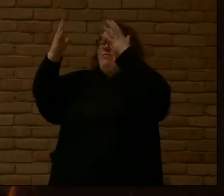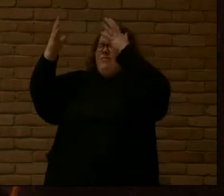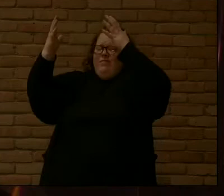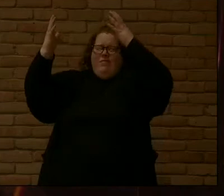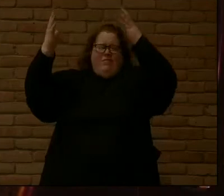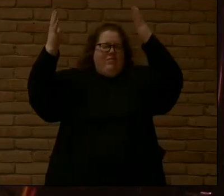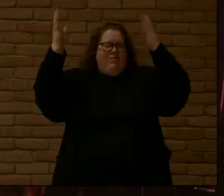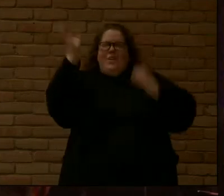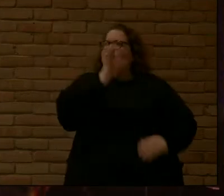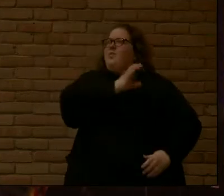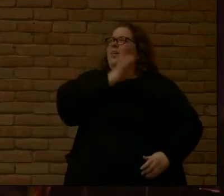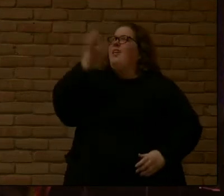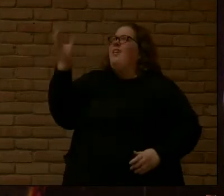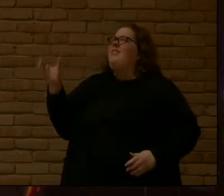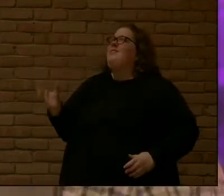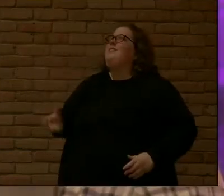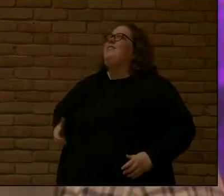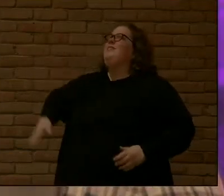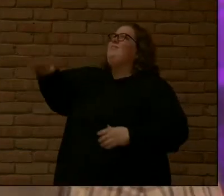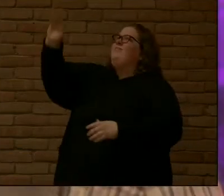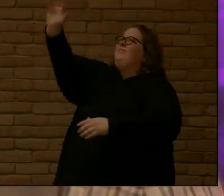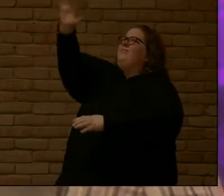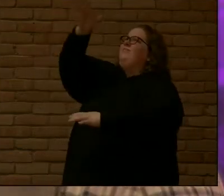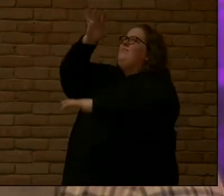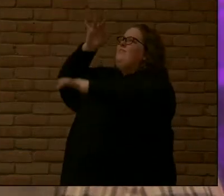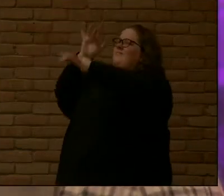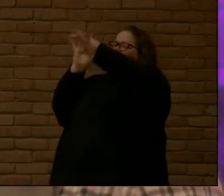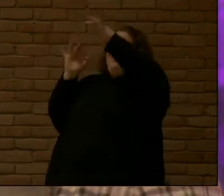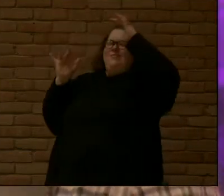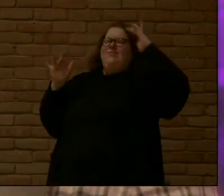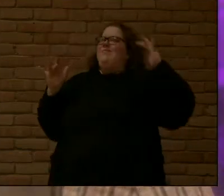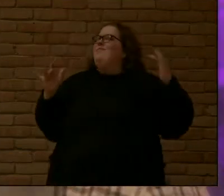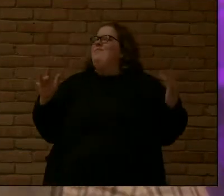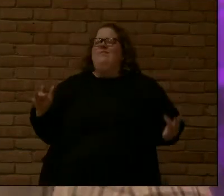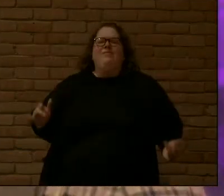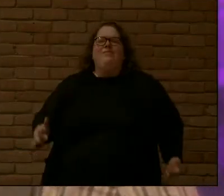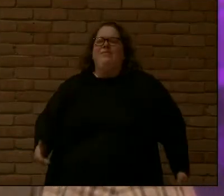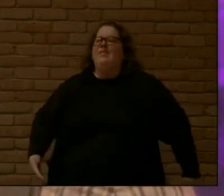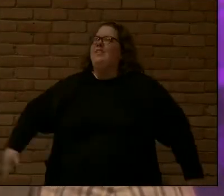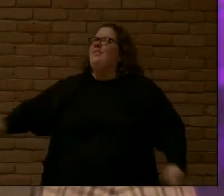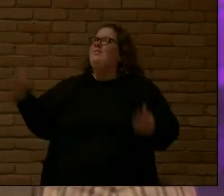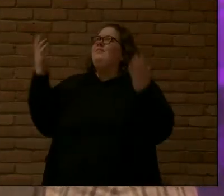same. Oh, Christ be magnified.